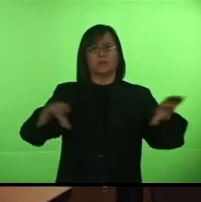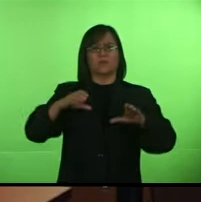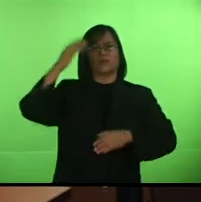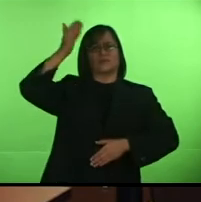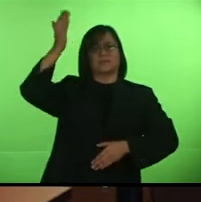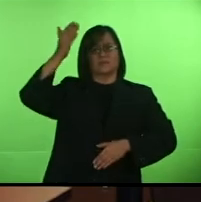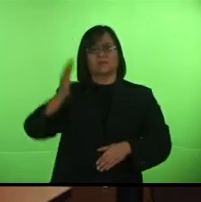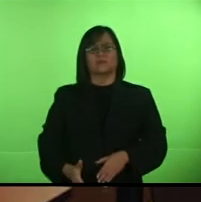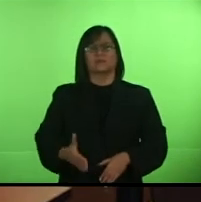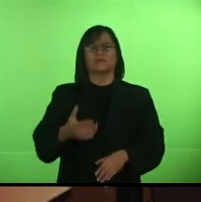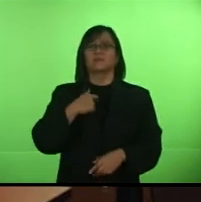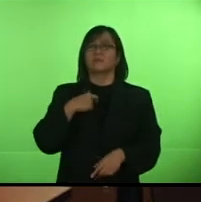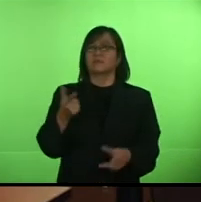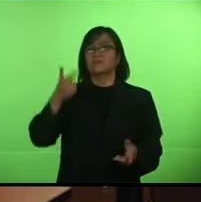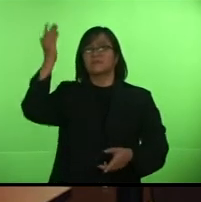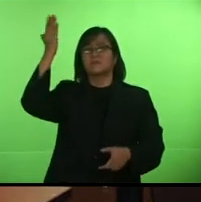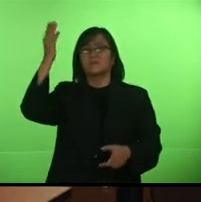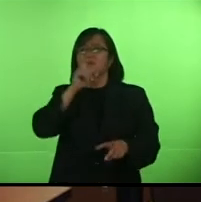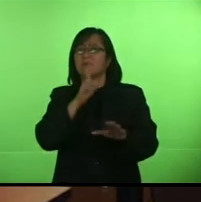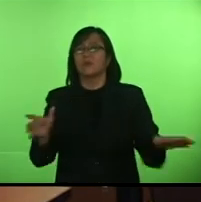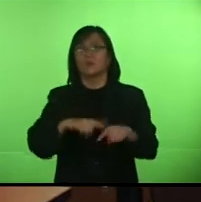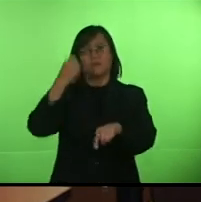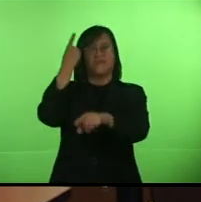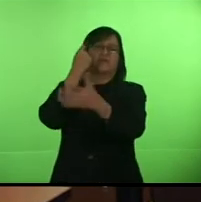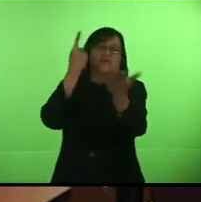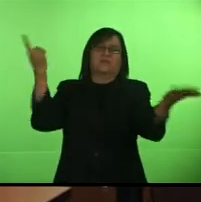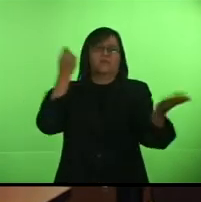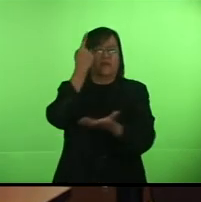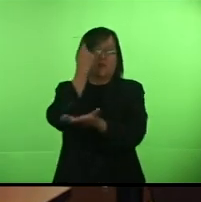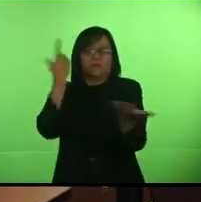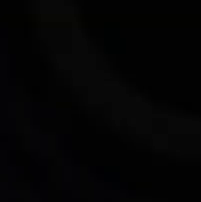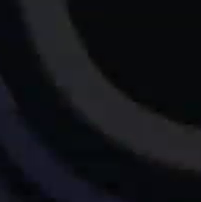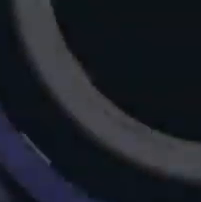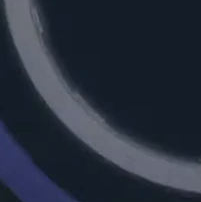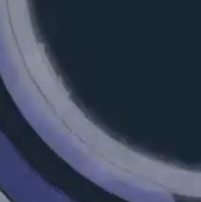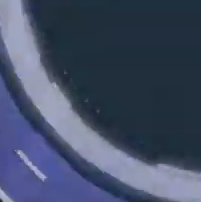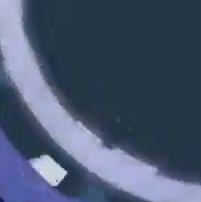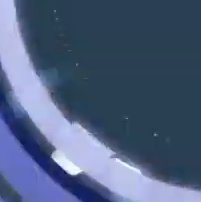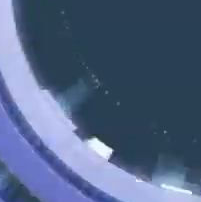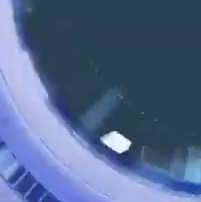impact to the lecturer, meaning to say that you understand what he or she says. Okay?